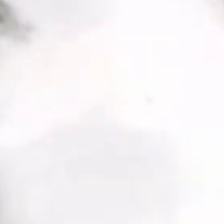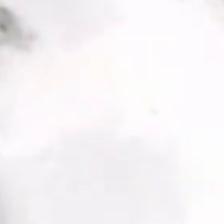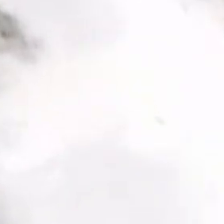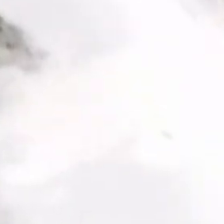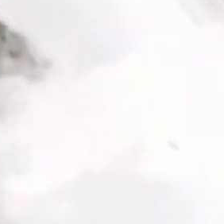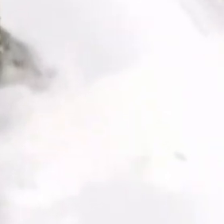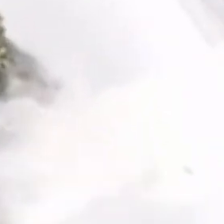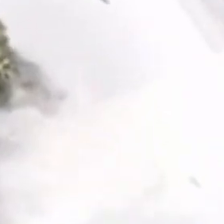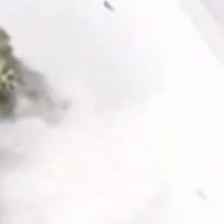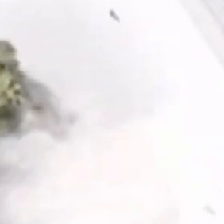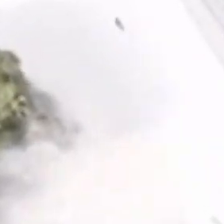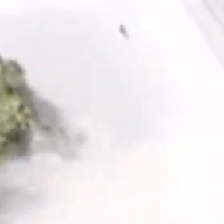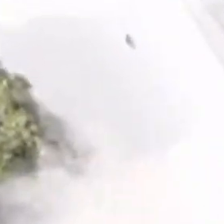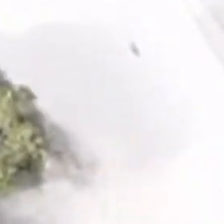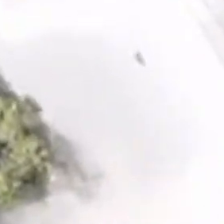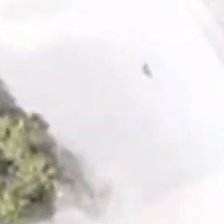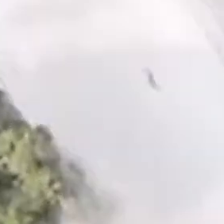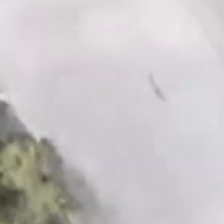let